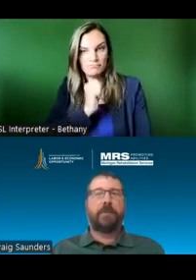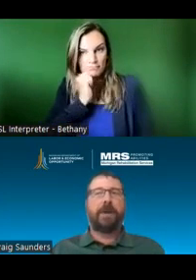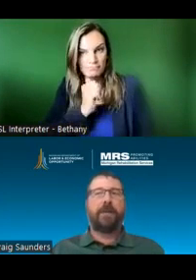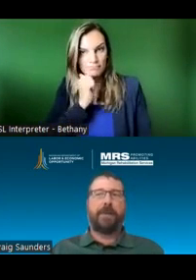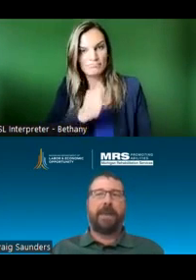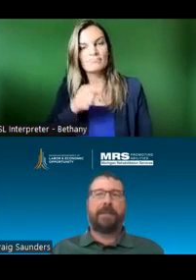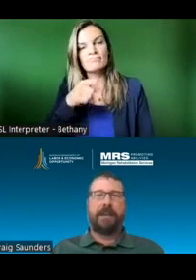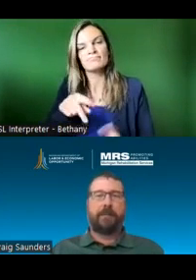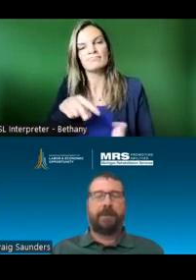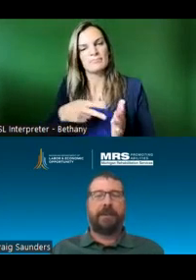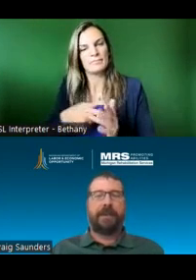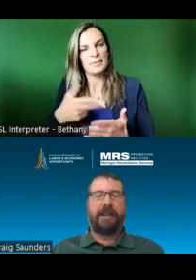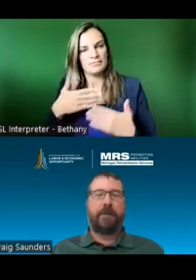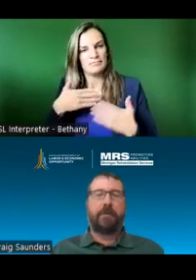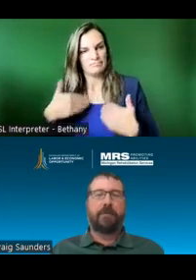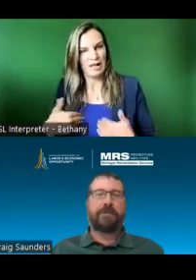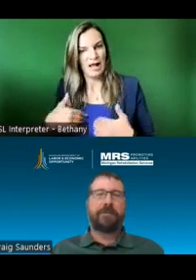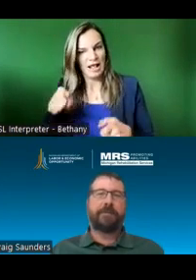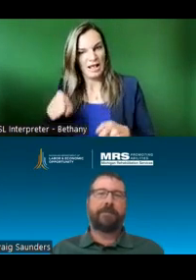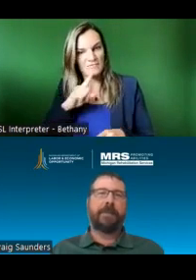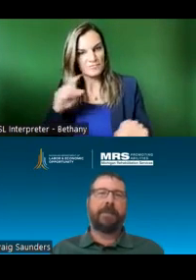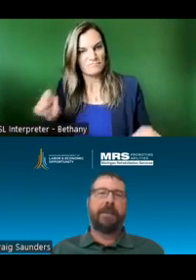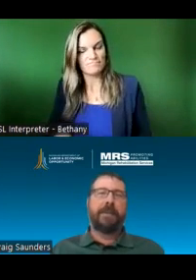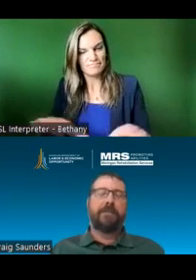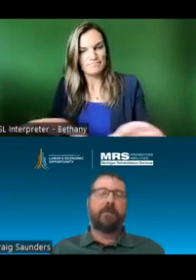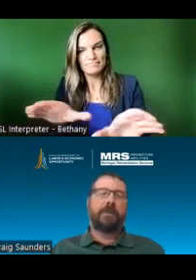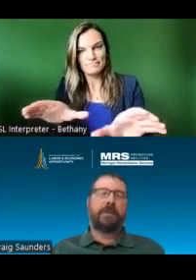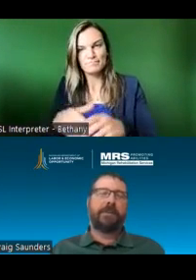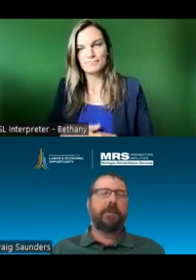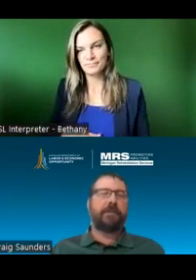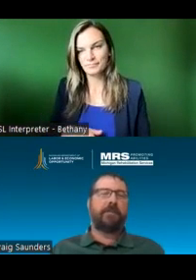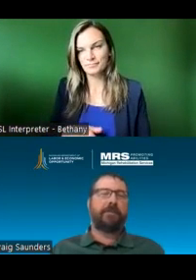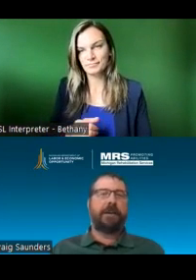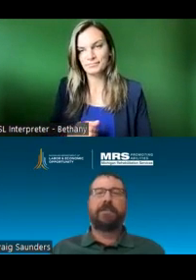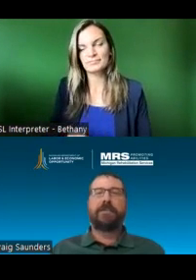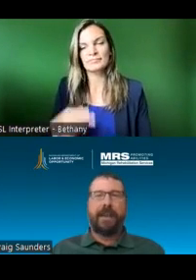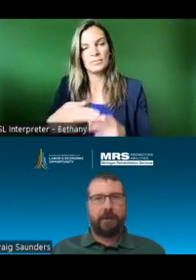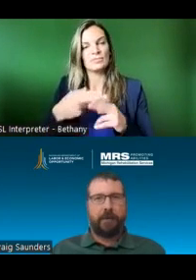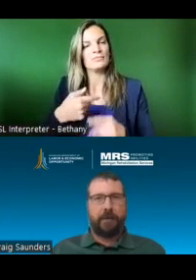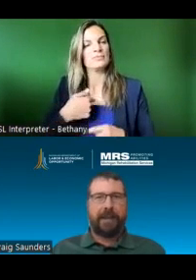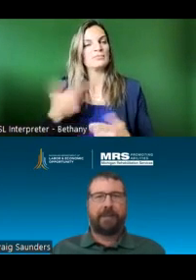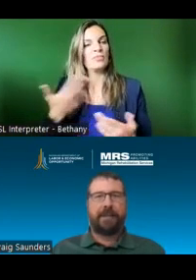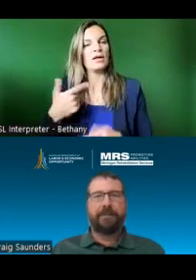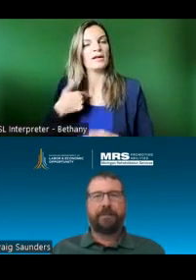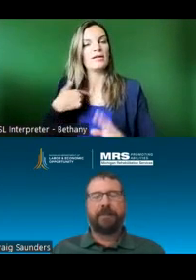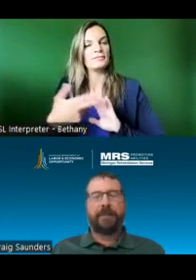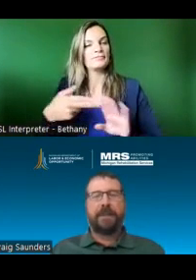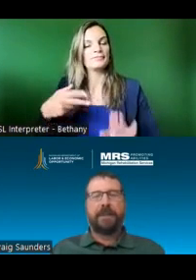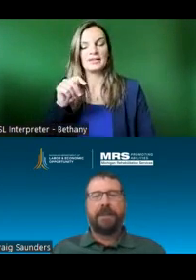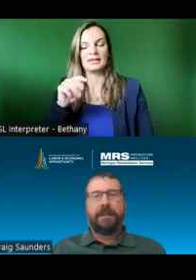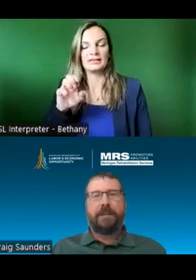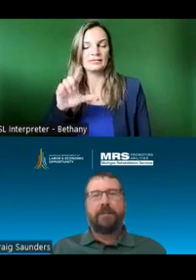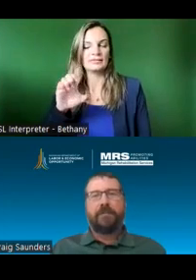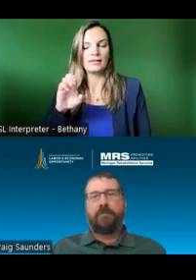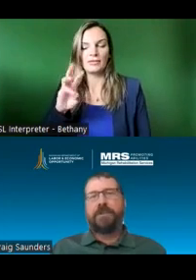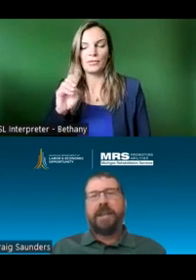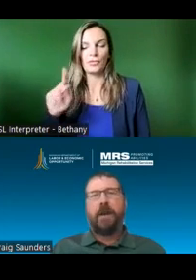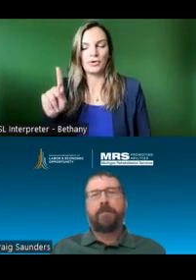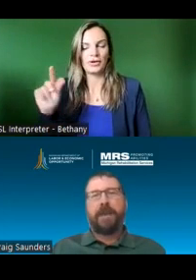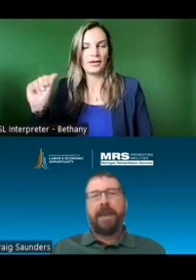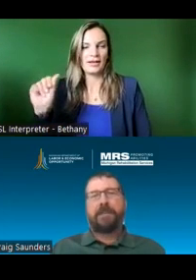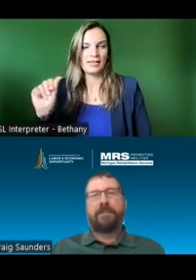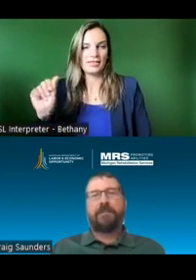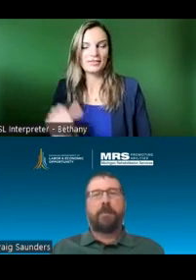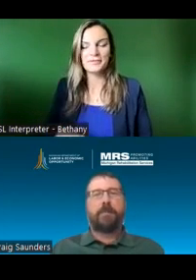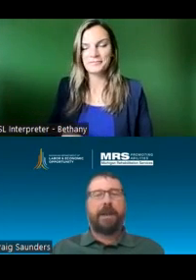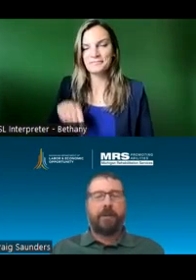does require some athletic ability and approach. So consider yourself a telework athlete. Stretching